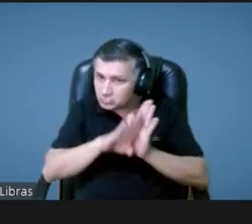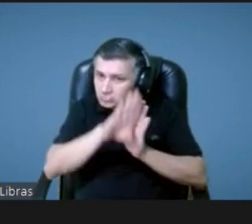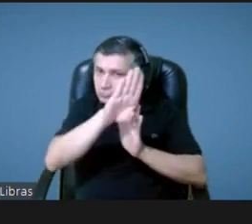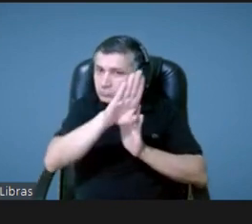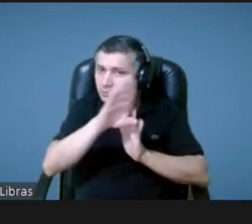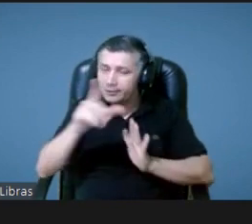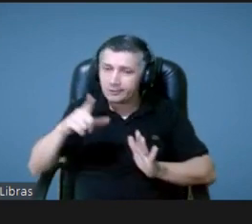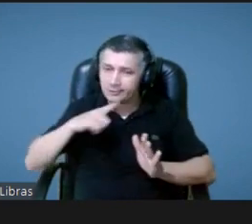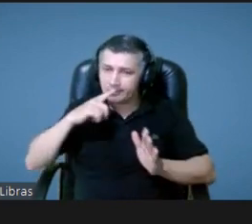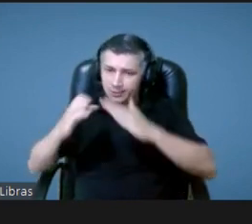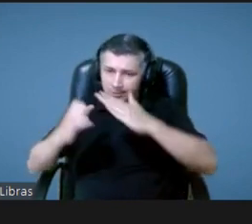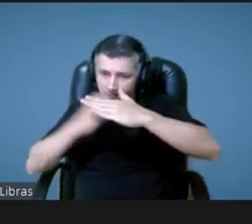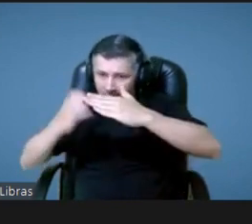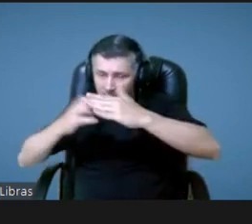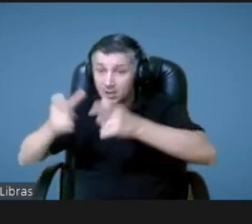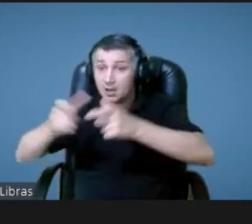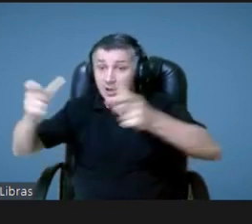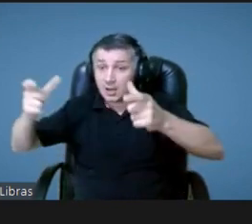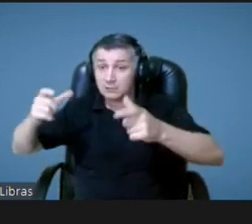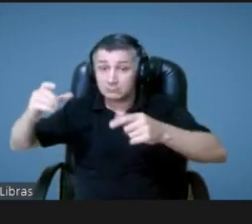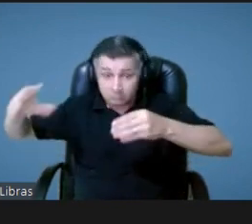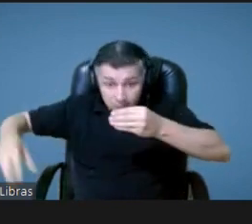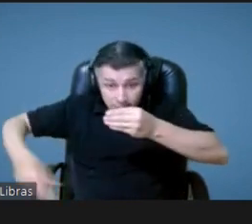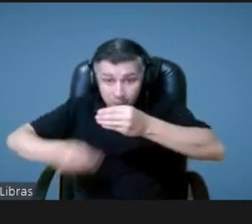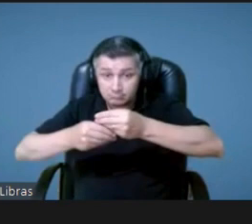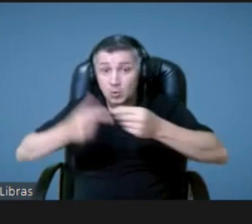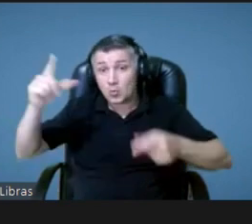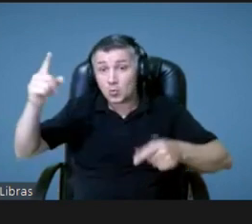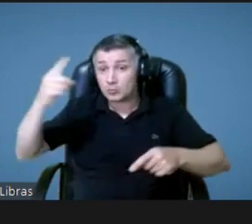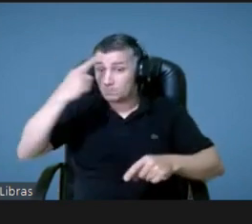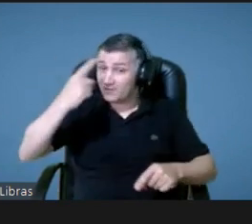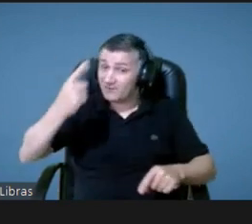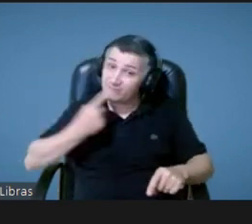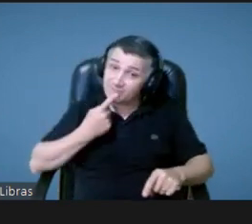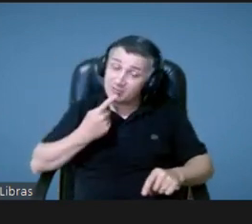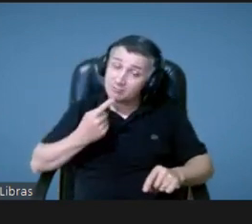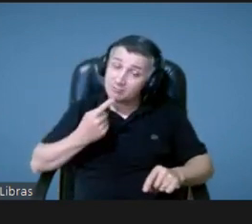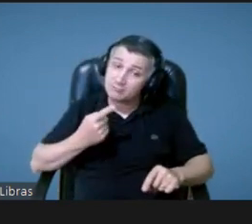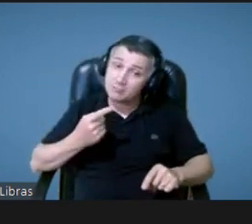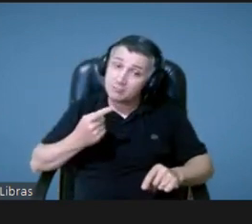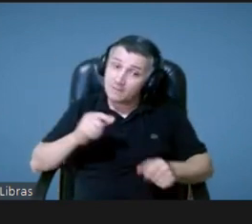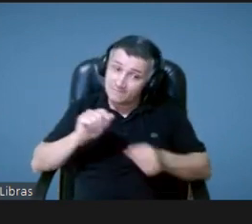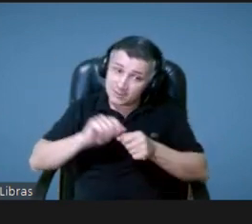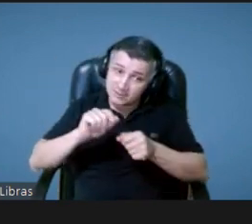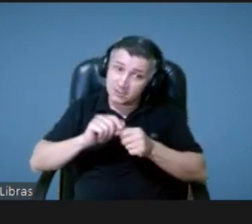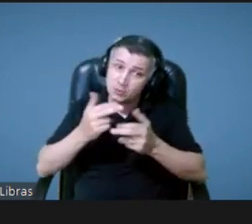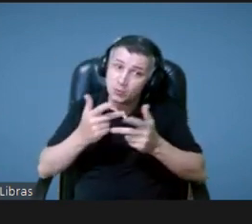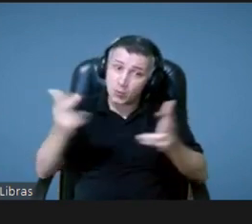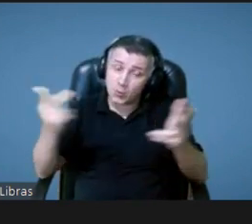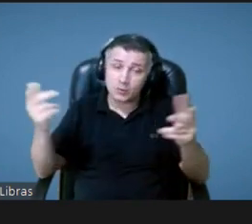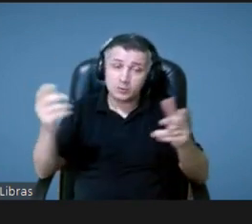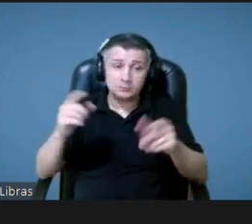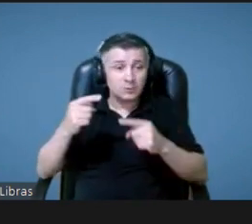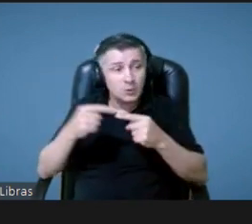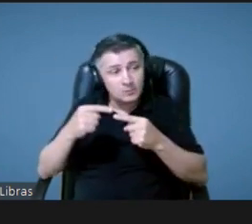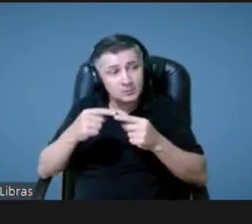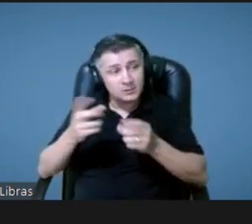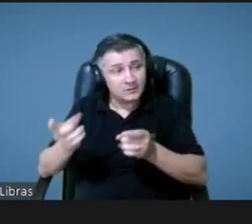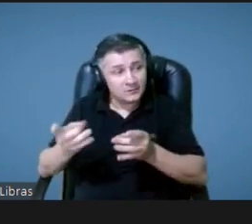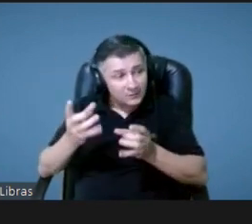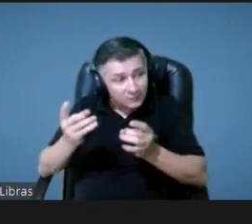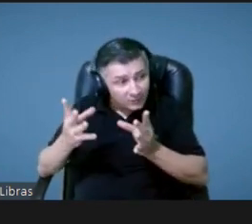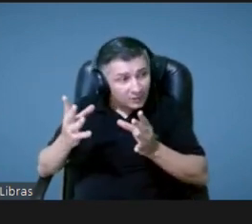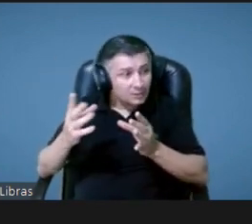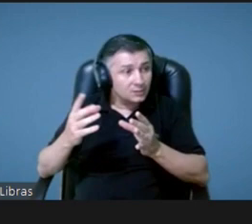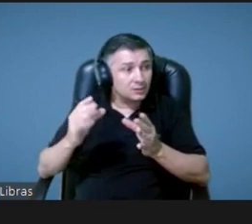this is very substantial, and we are seeing developers that have a different profile, and they